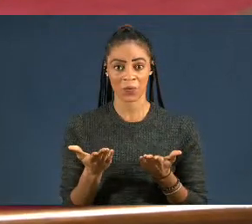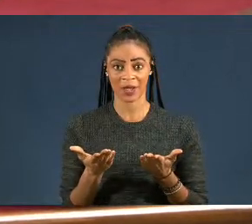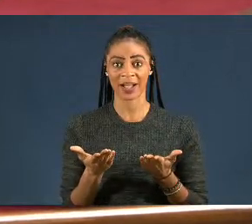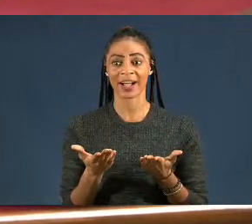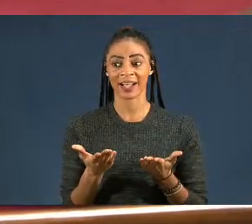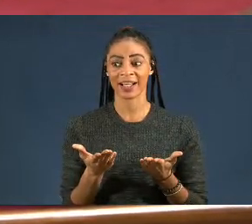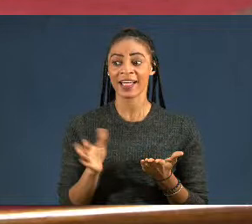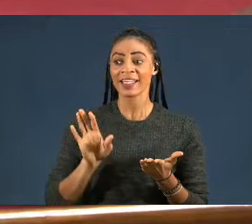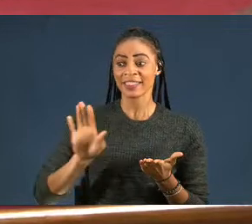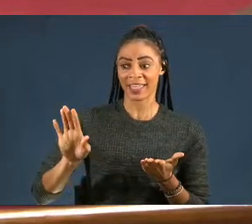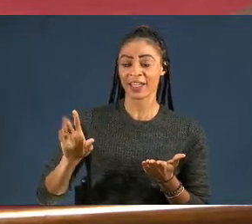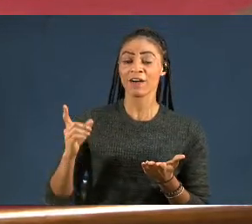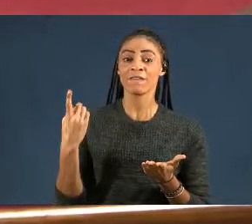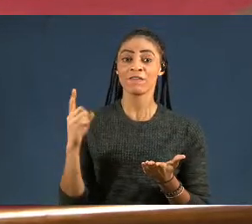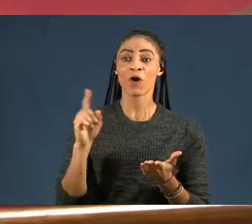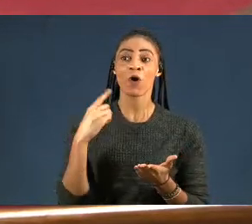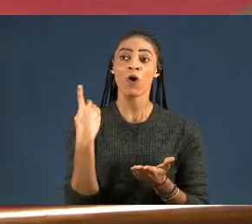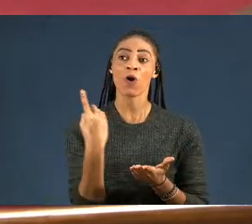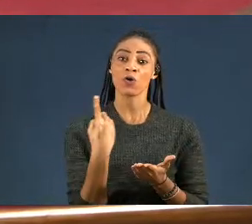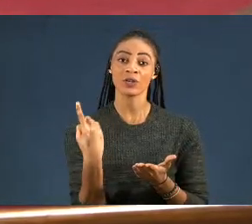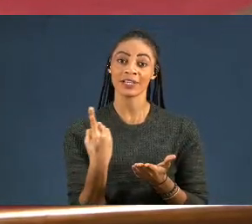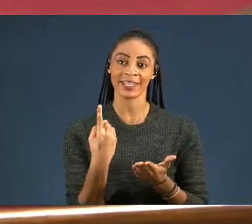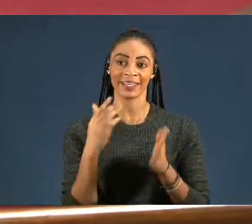they are actually for important guests.